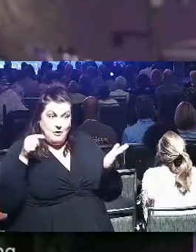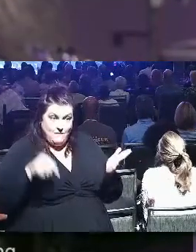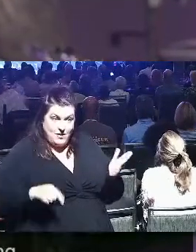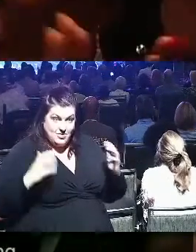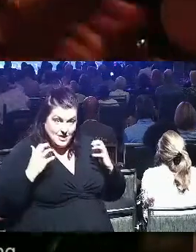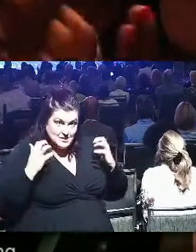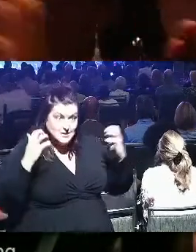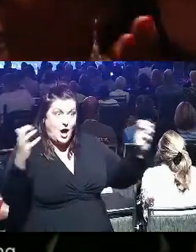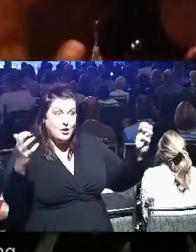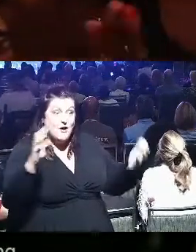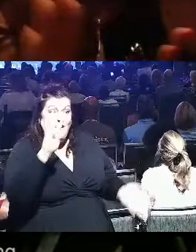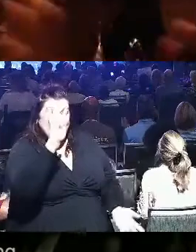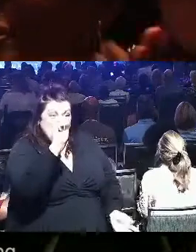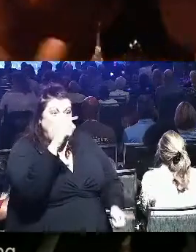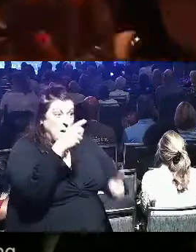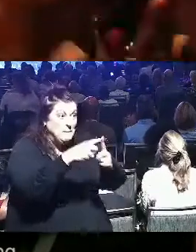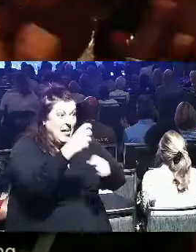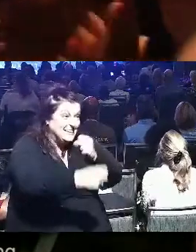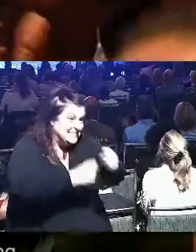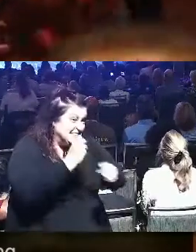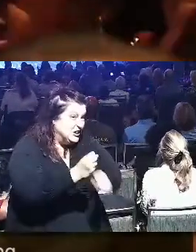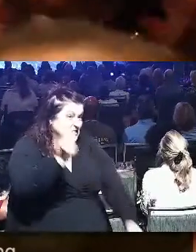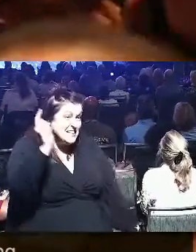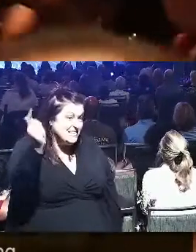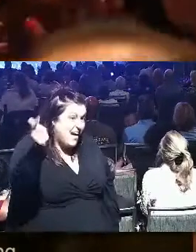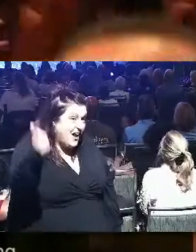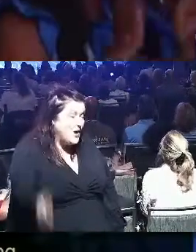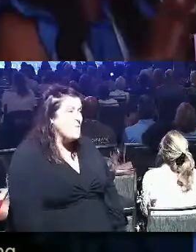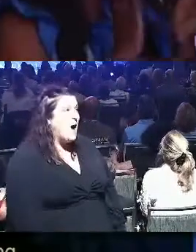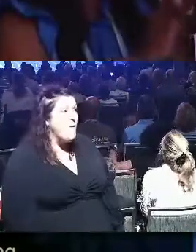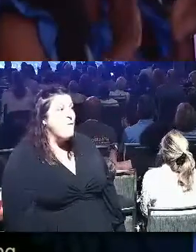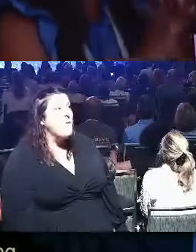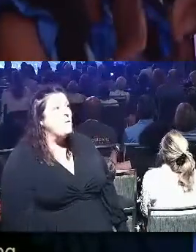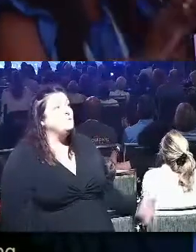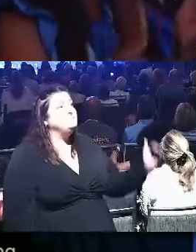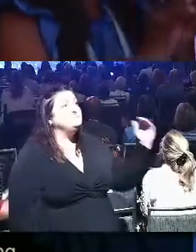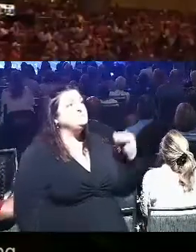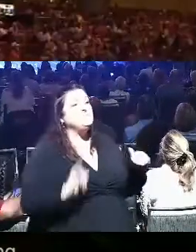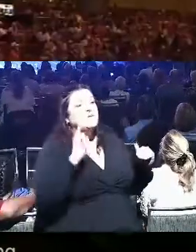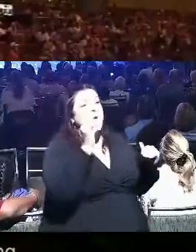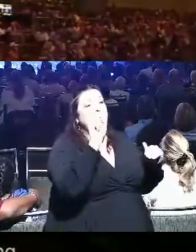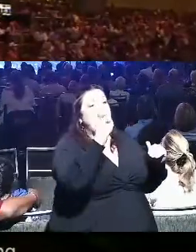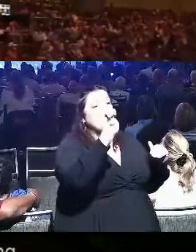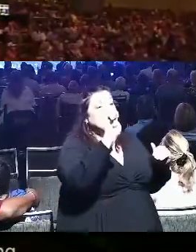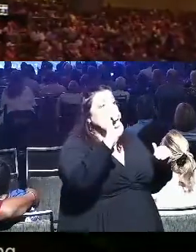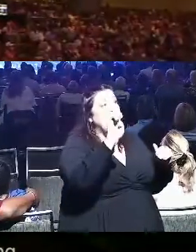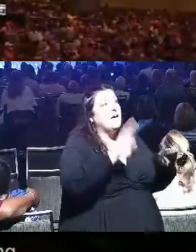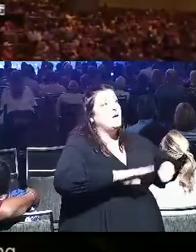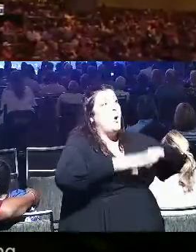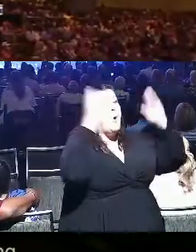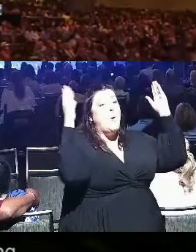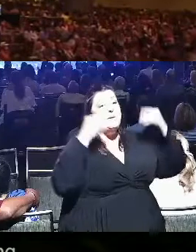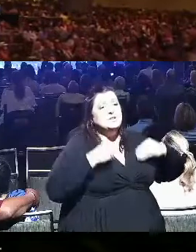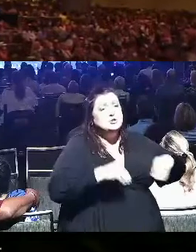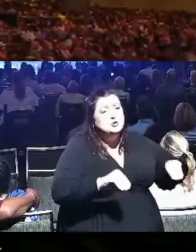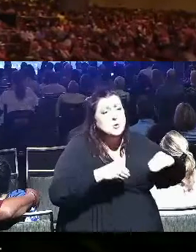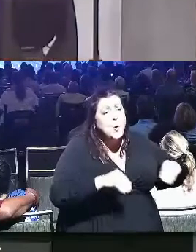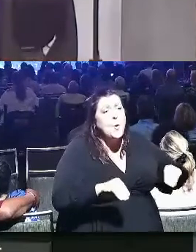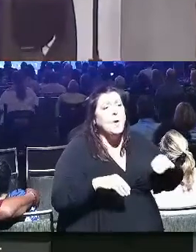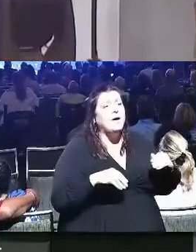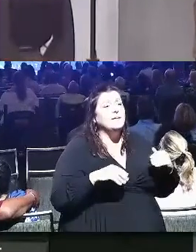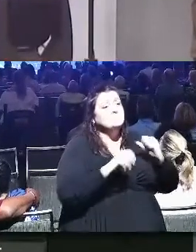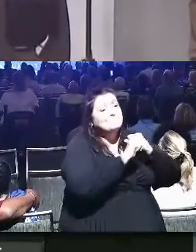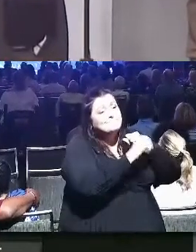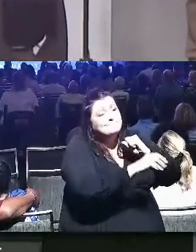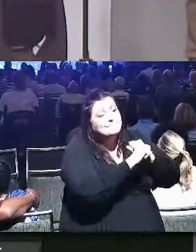40 plus years later. I want to thank Jose Ferrer that opened our store and did all our merchandise